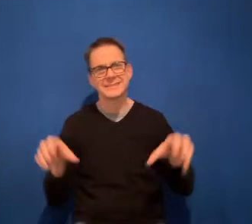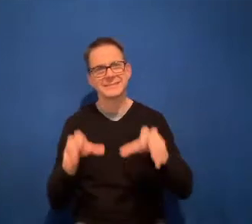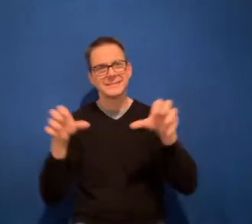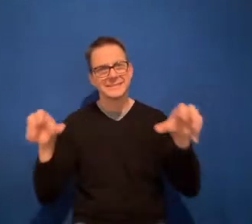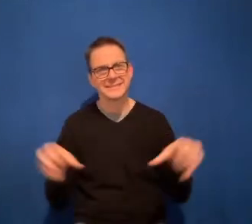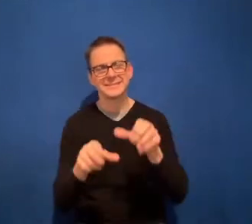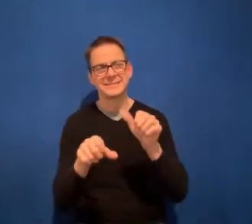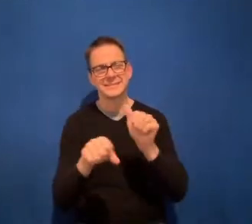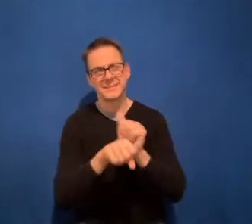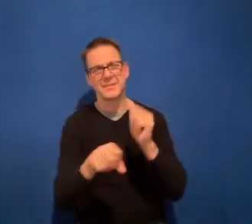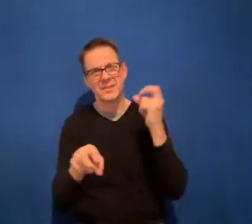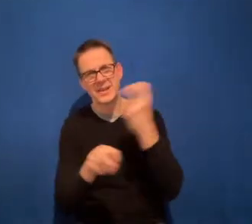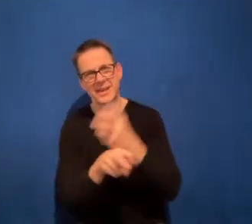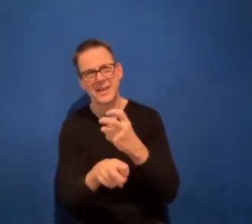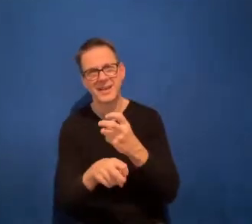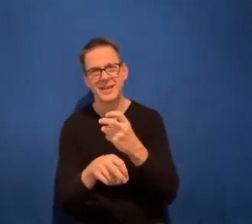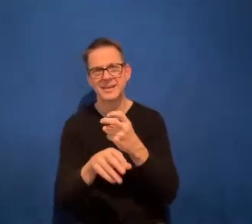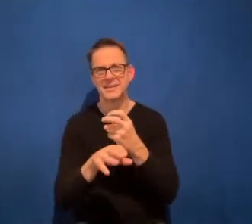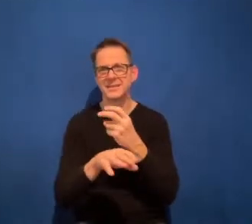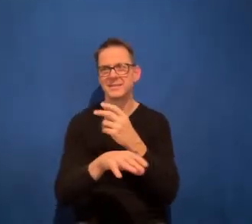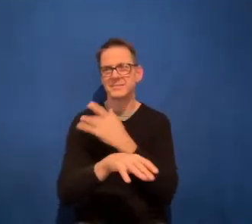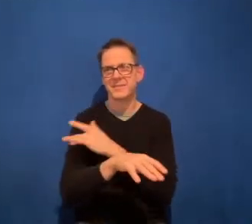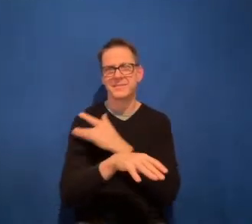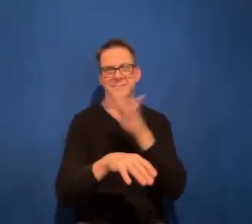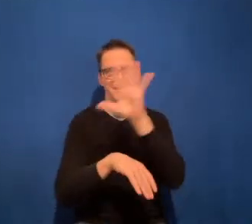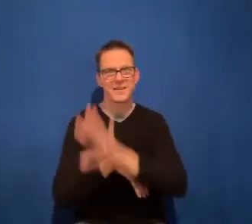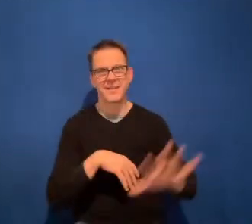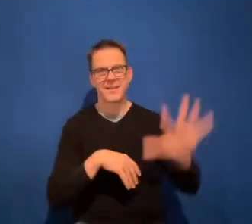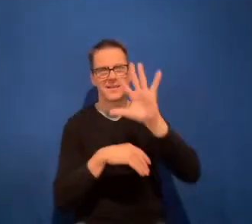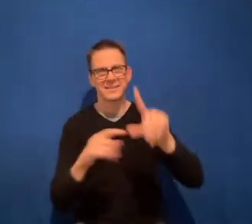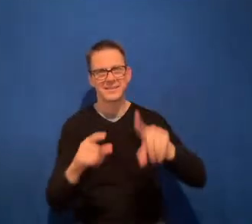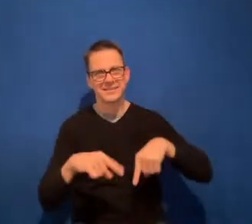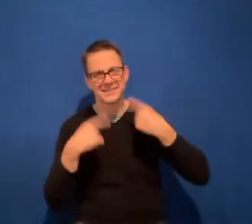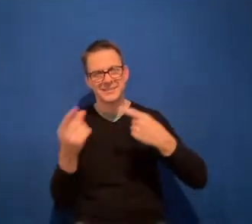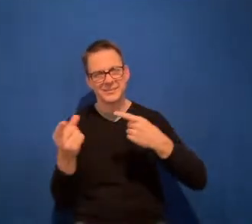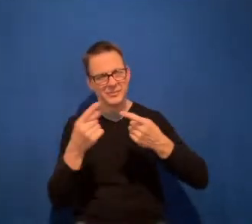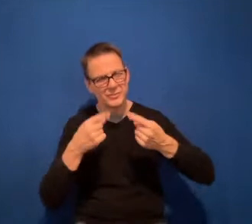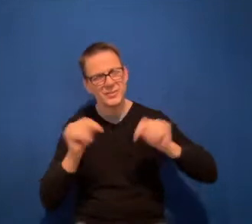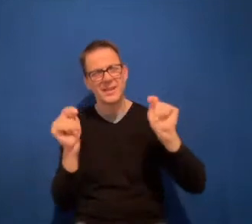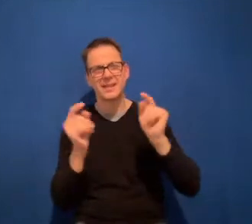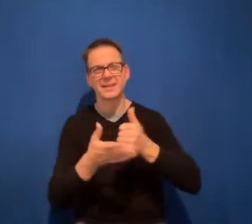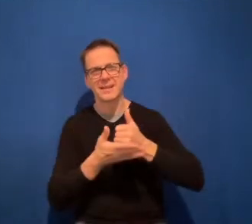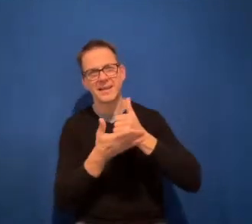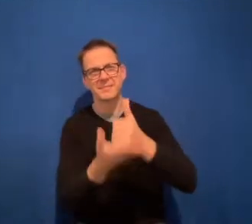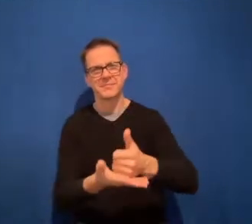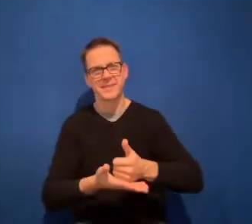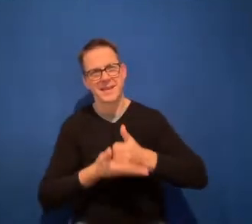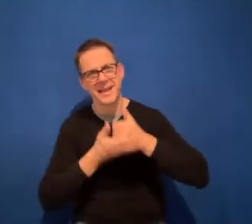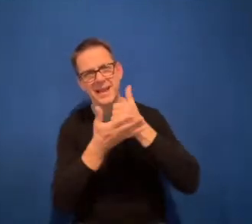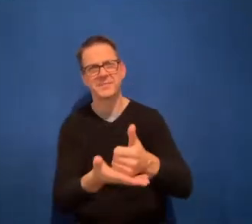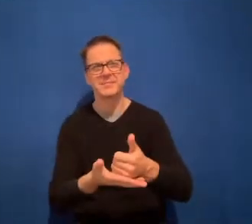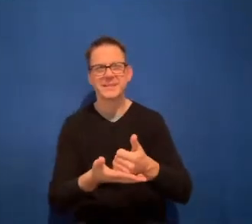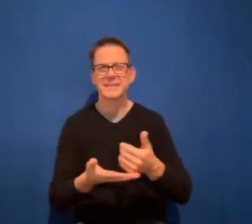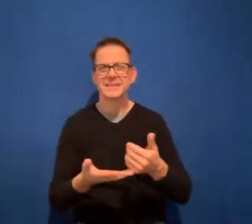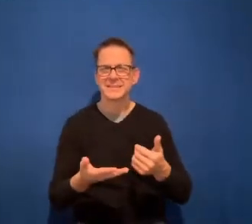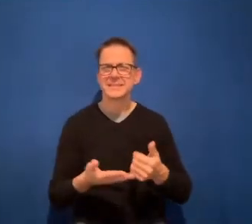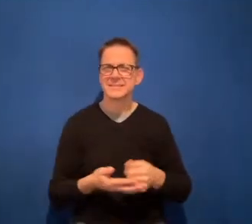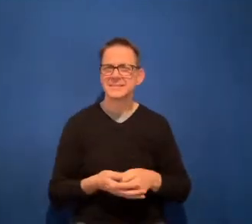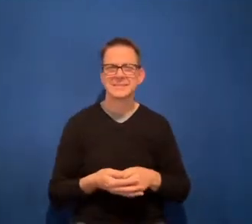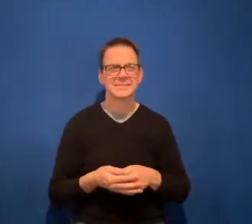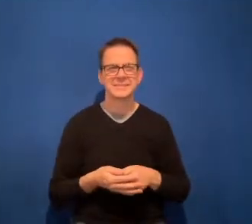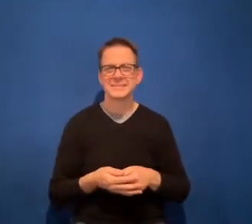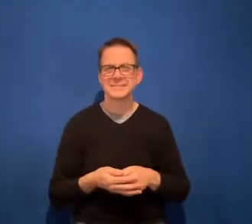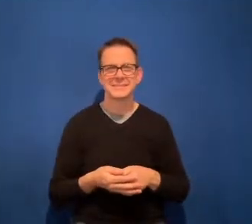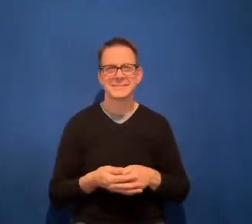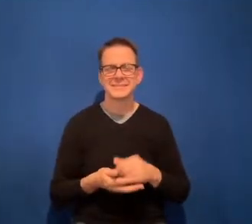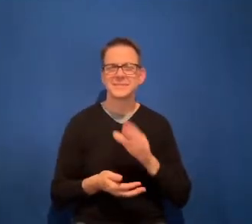long to help not let some of these realities become the long-term